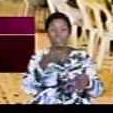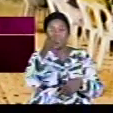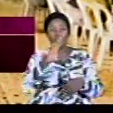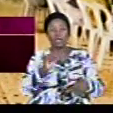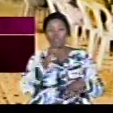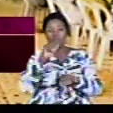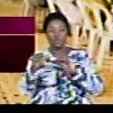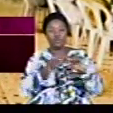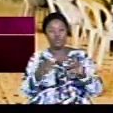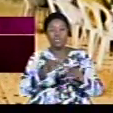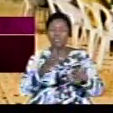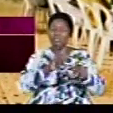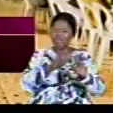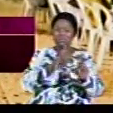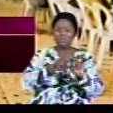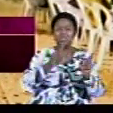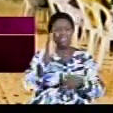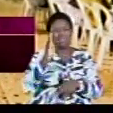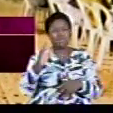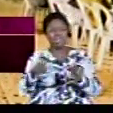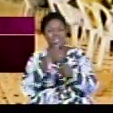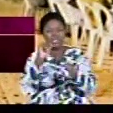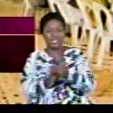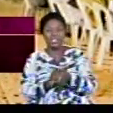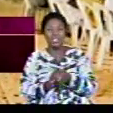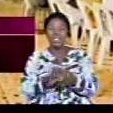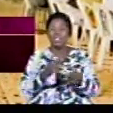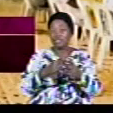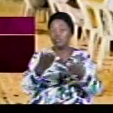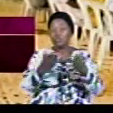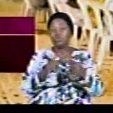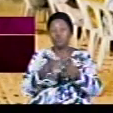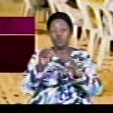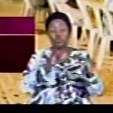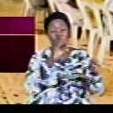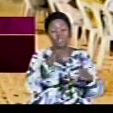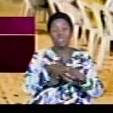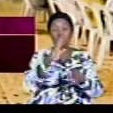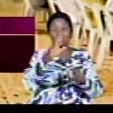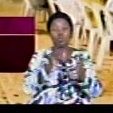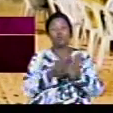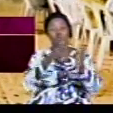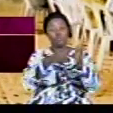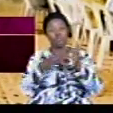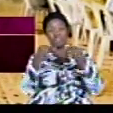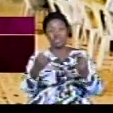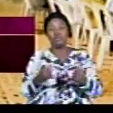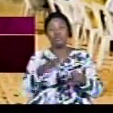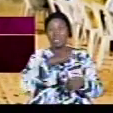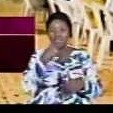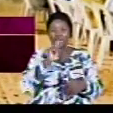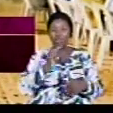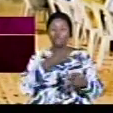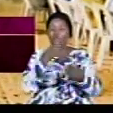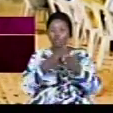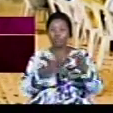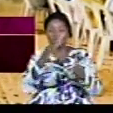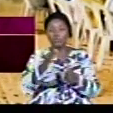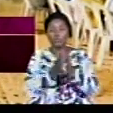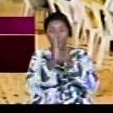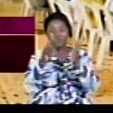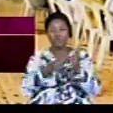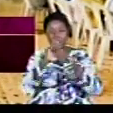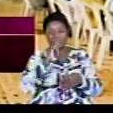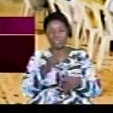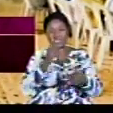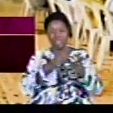on YouTube, you want to put in your request right now and tell us what you are expecting. The word of God is coming. The